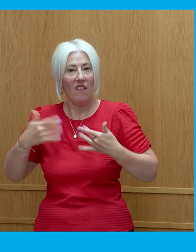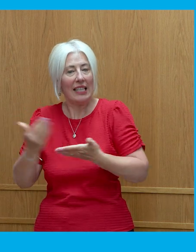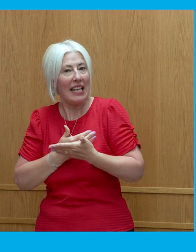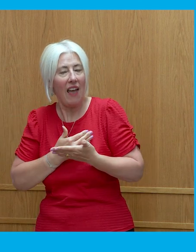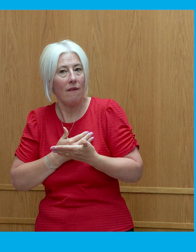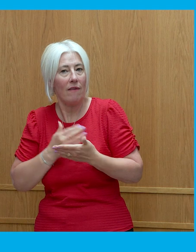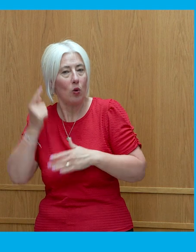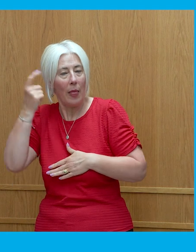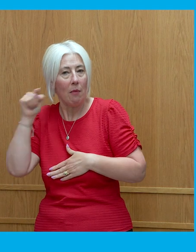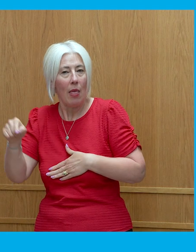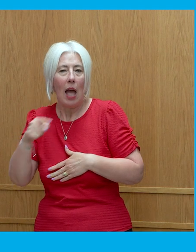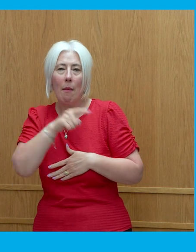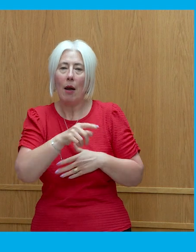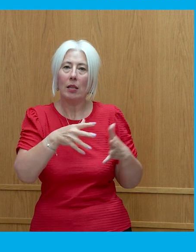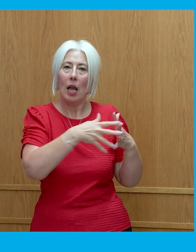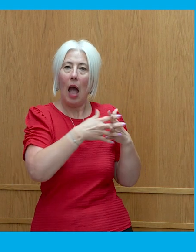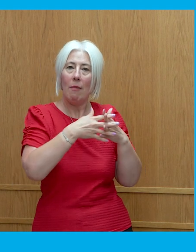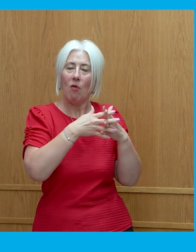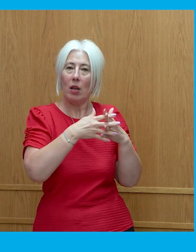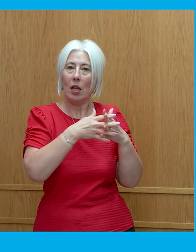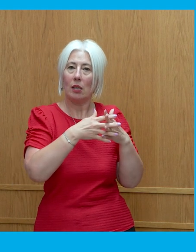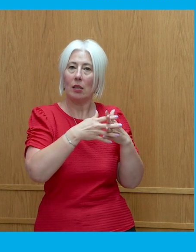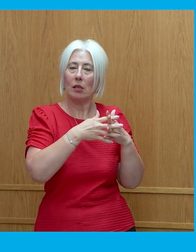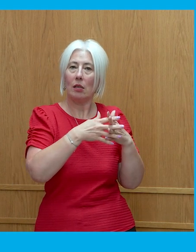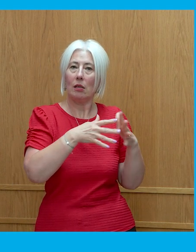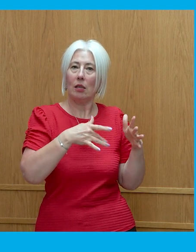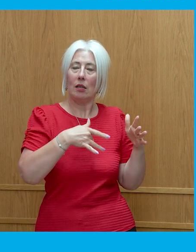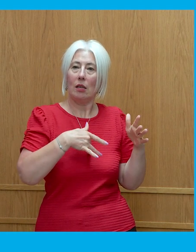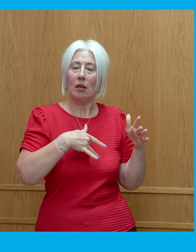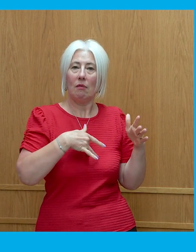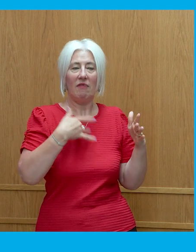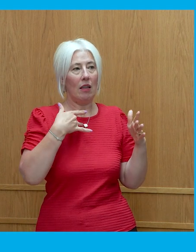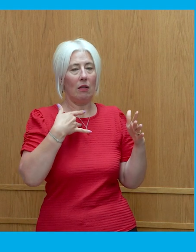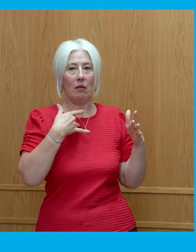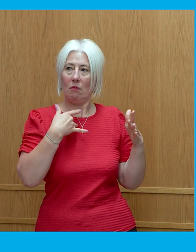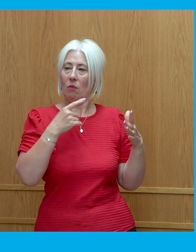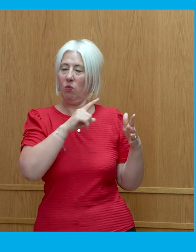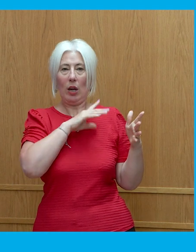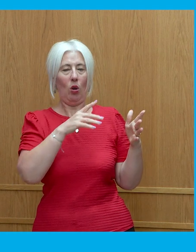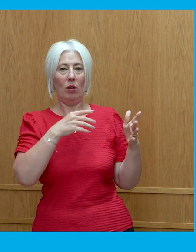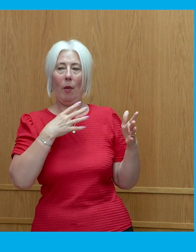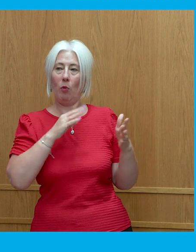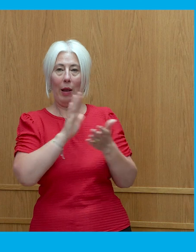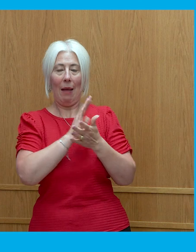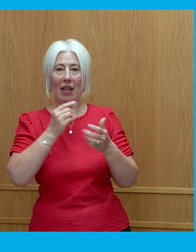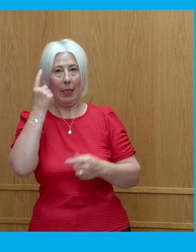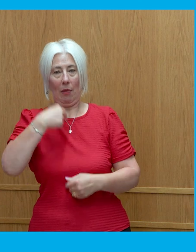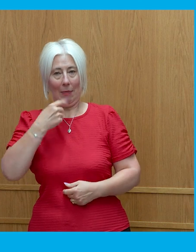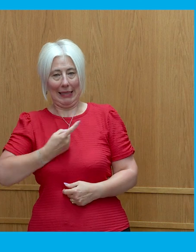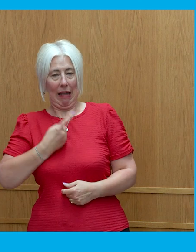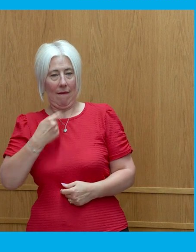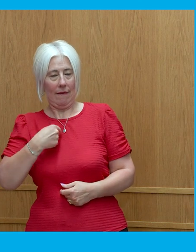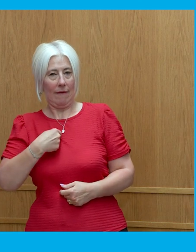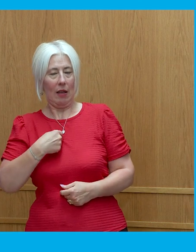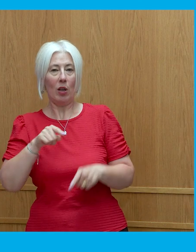many Americans are seemingly content to work against their own self-interest? And do you notice a trend among younger Americans, I'm 26,